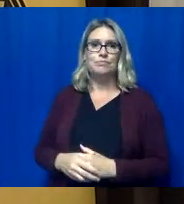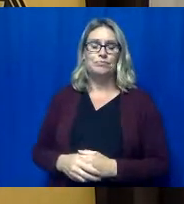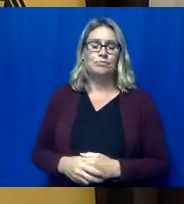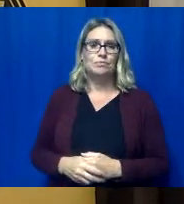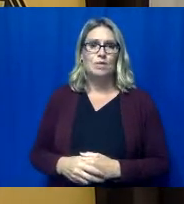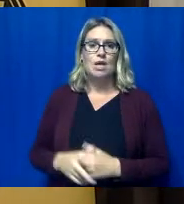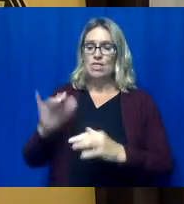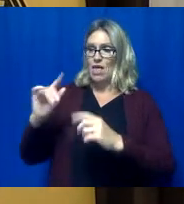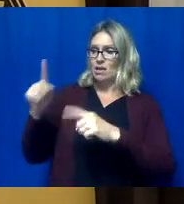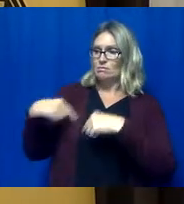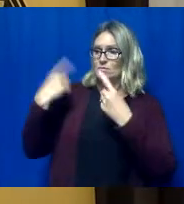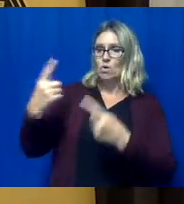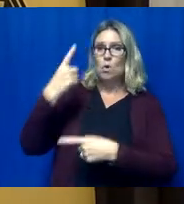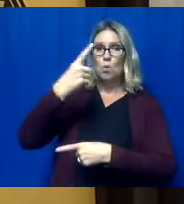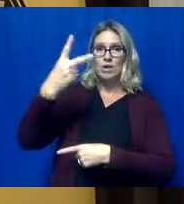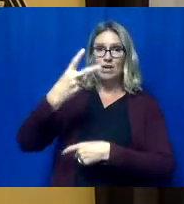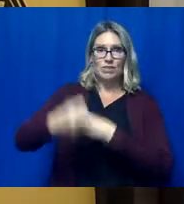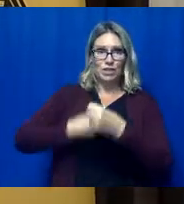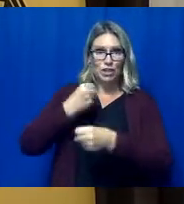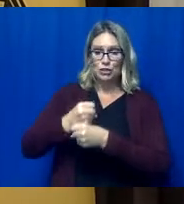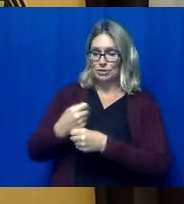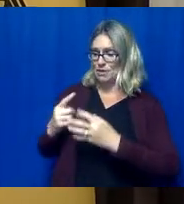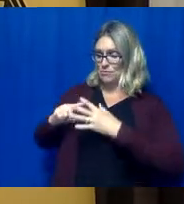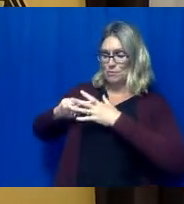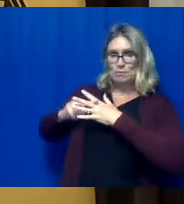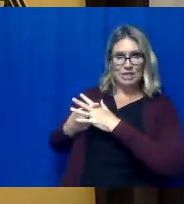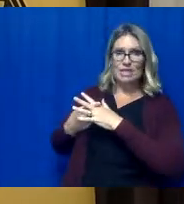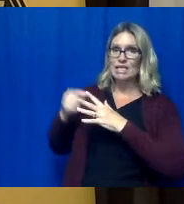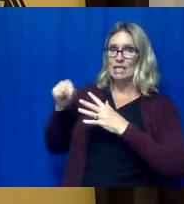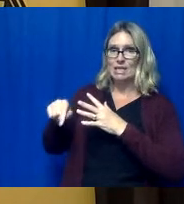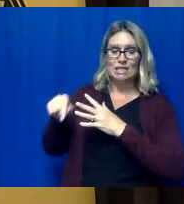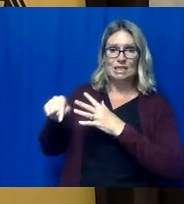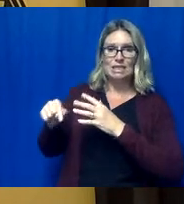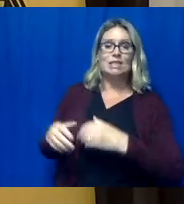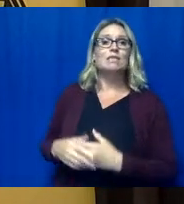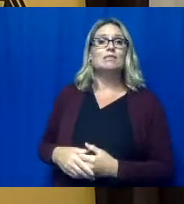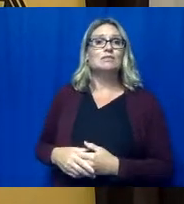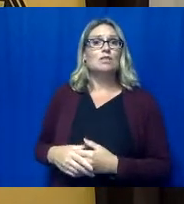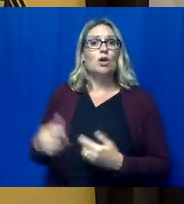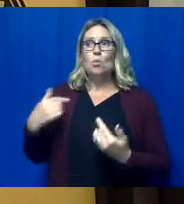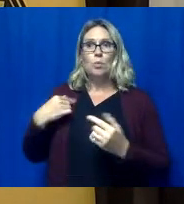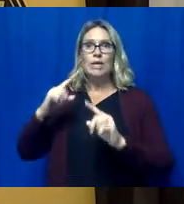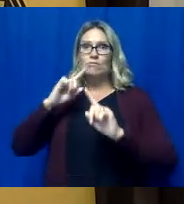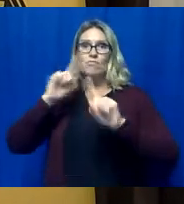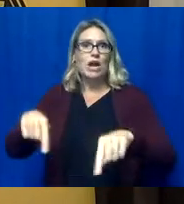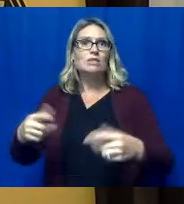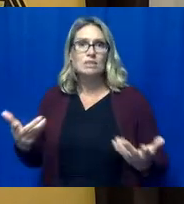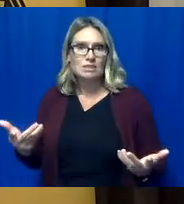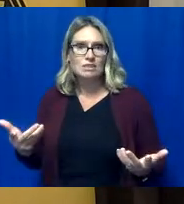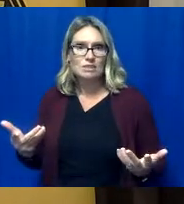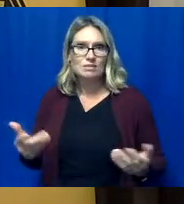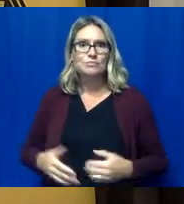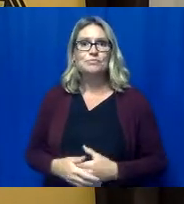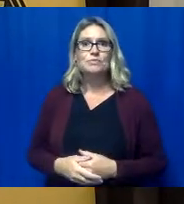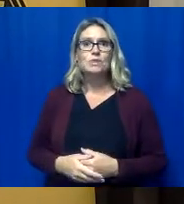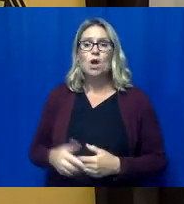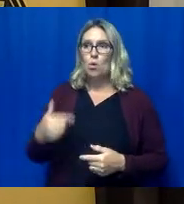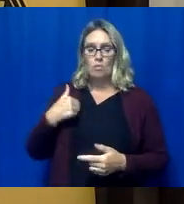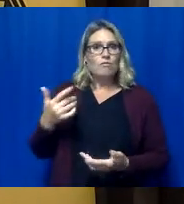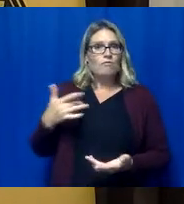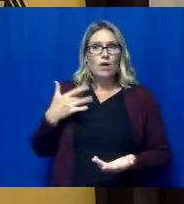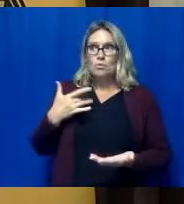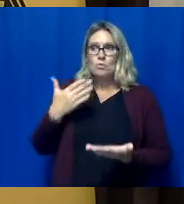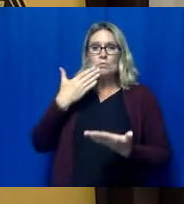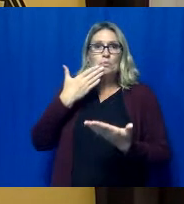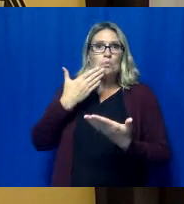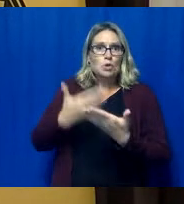COVID experience, from the beginning, we've reacted as necessary. We felt that we were in a good position